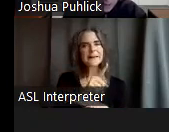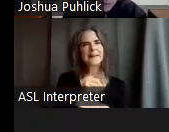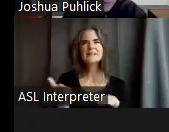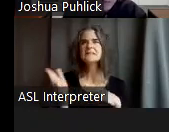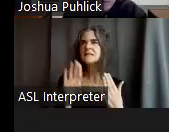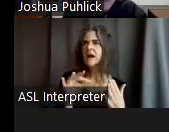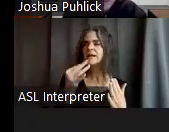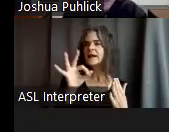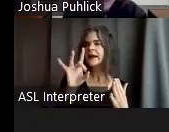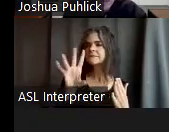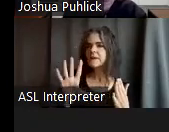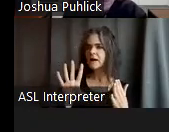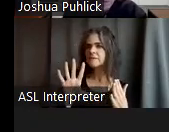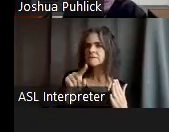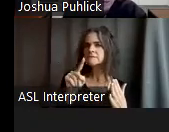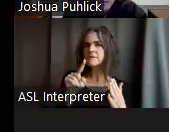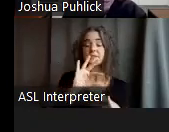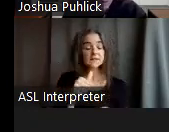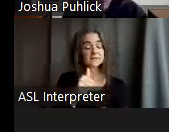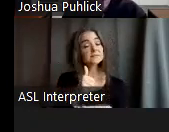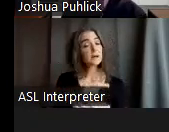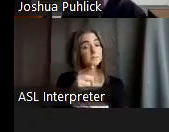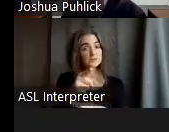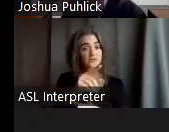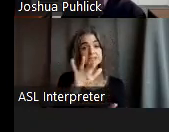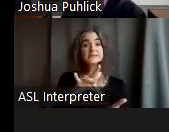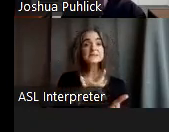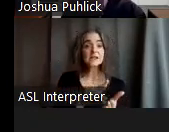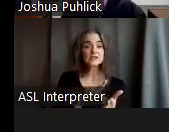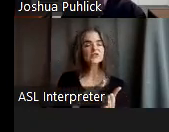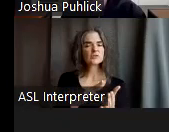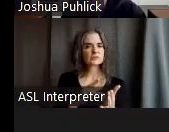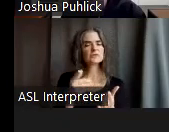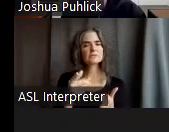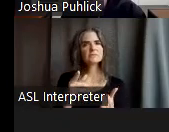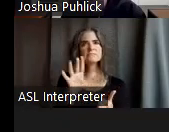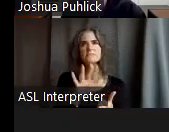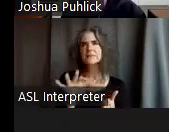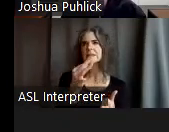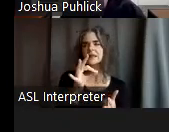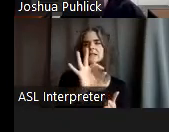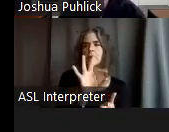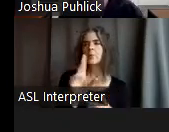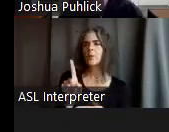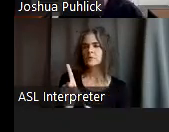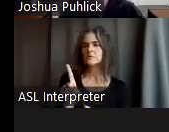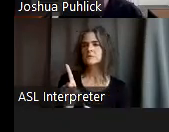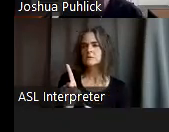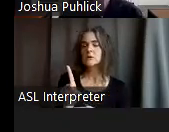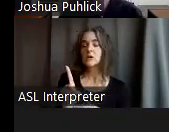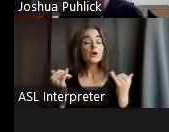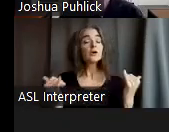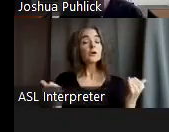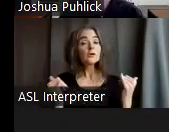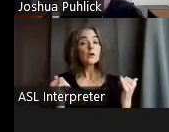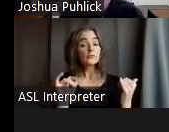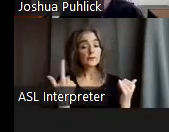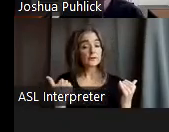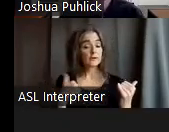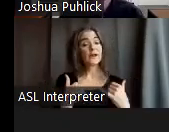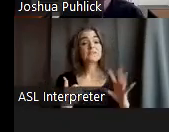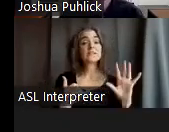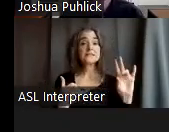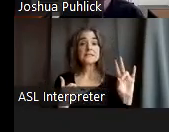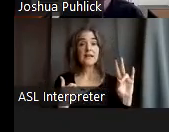1985, the foundation established the center, and that occurred in 1991. Currently, we have 7